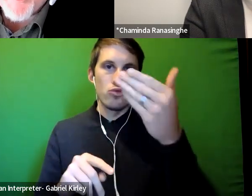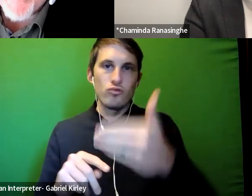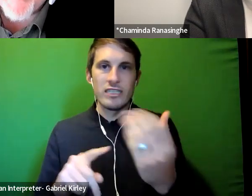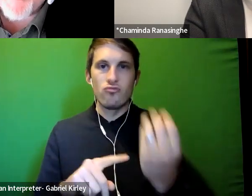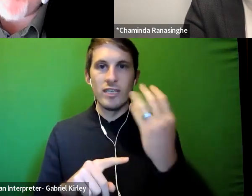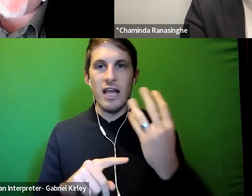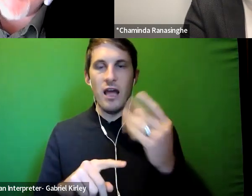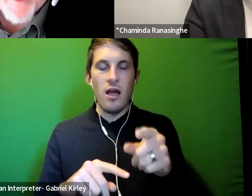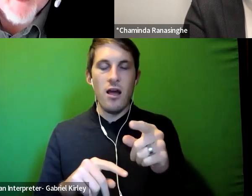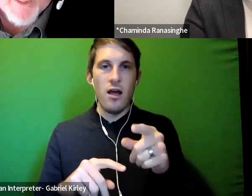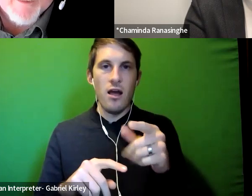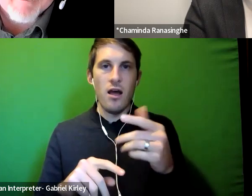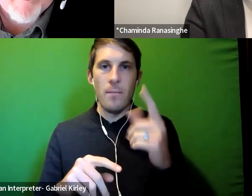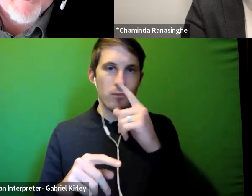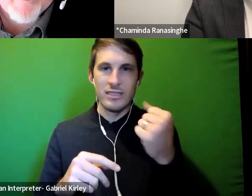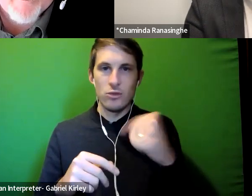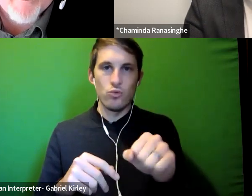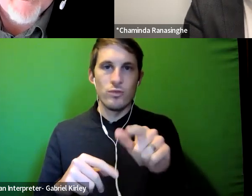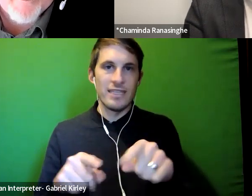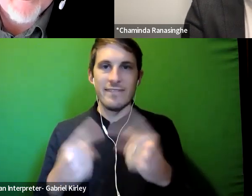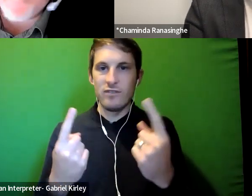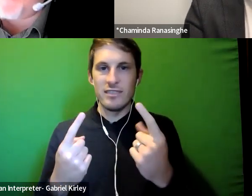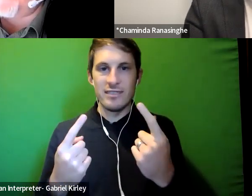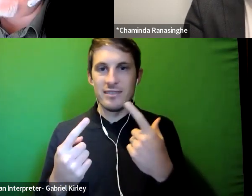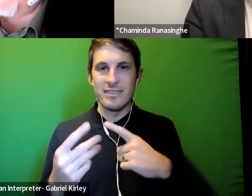different experiences. So options, flexibility.